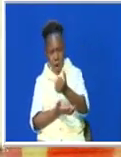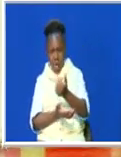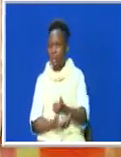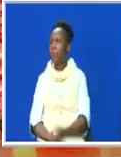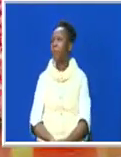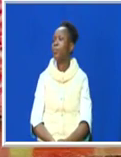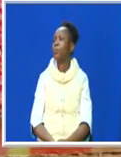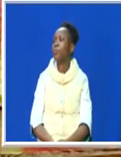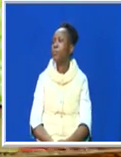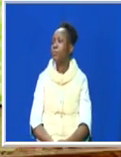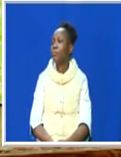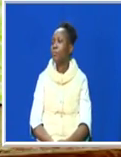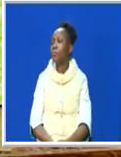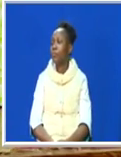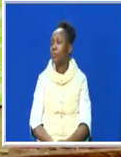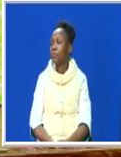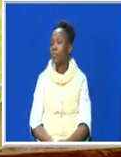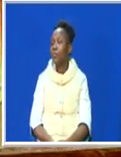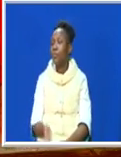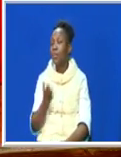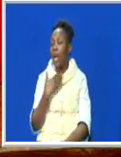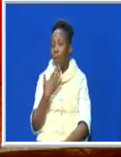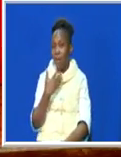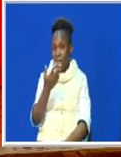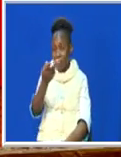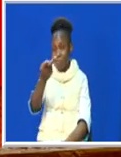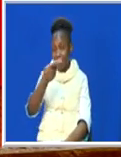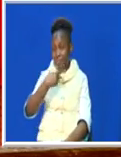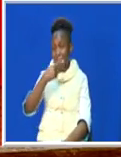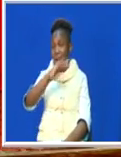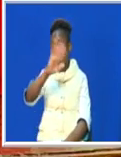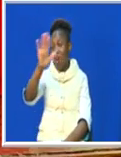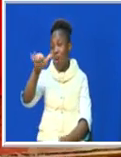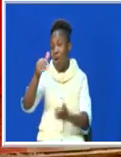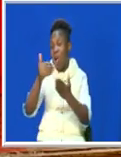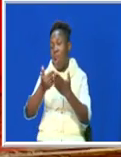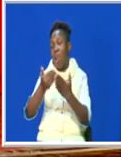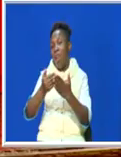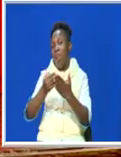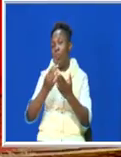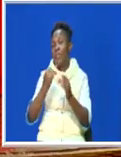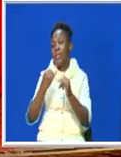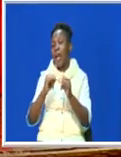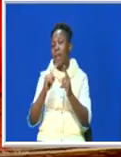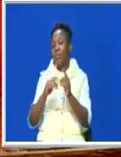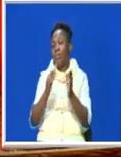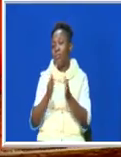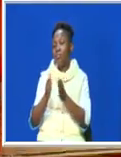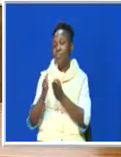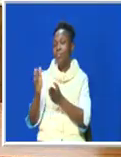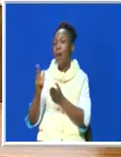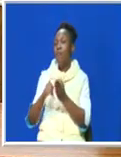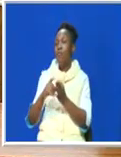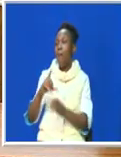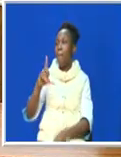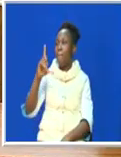I want us to order my bottles from the largest to the smallest. So